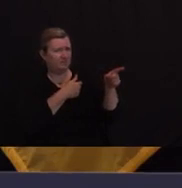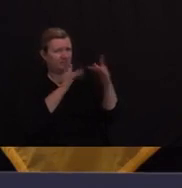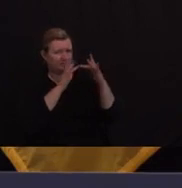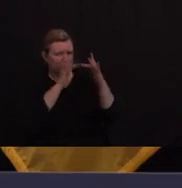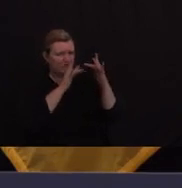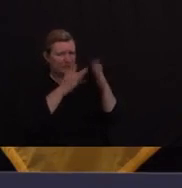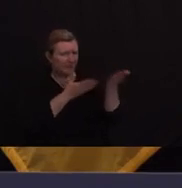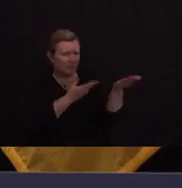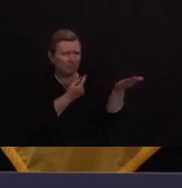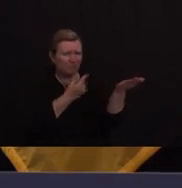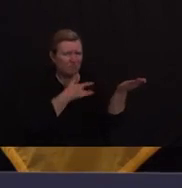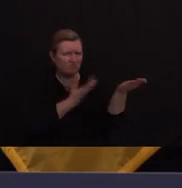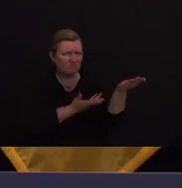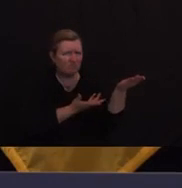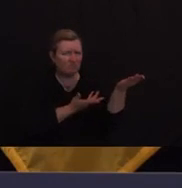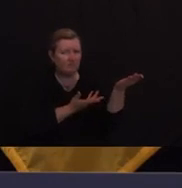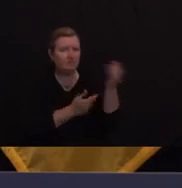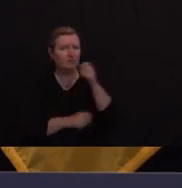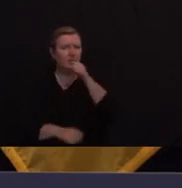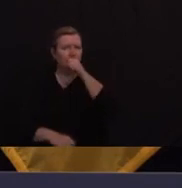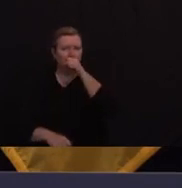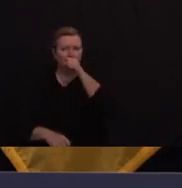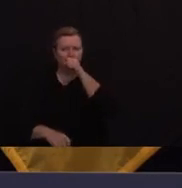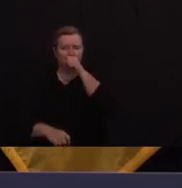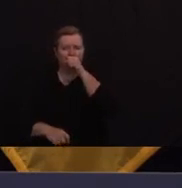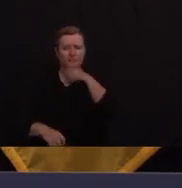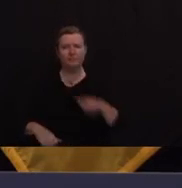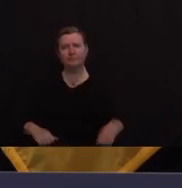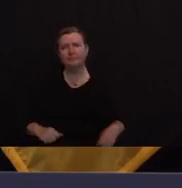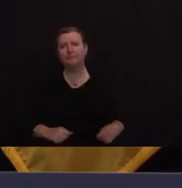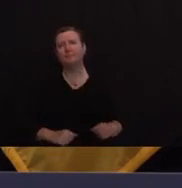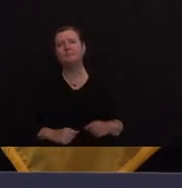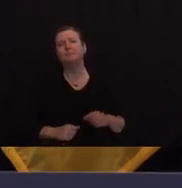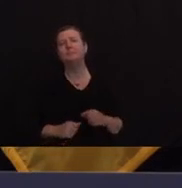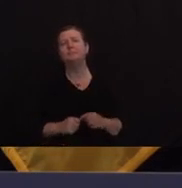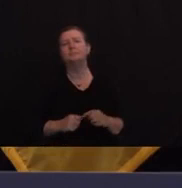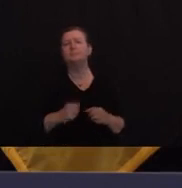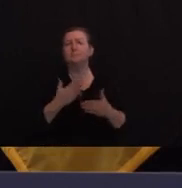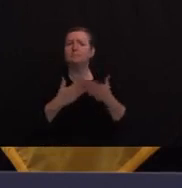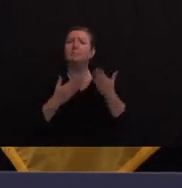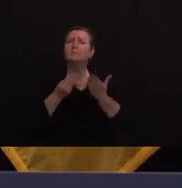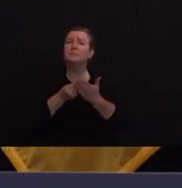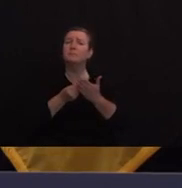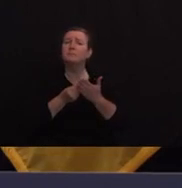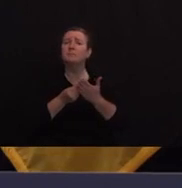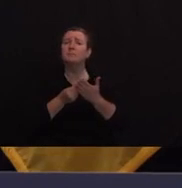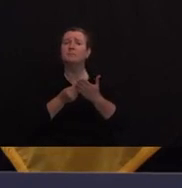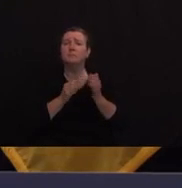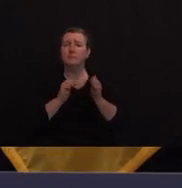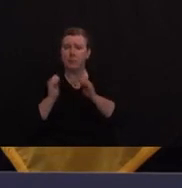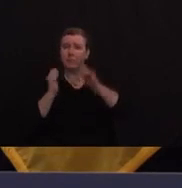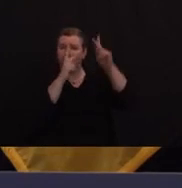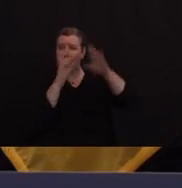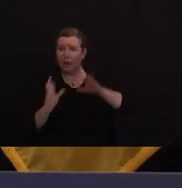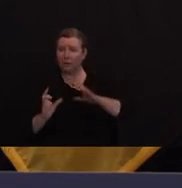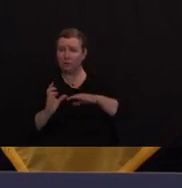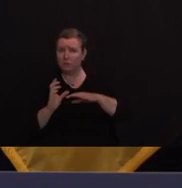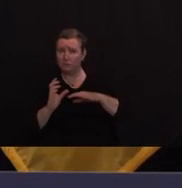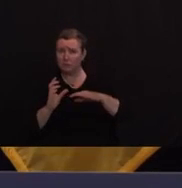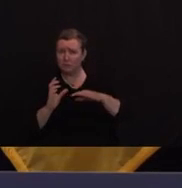urban enterprise zones that were recently refunded. There was some conflicting information I saw